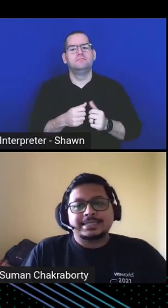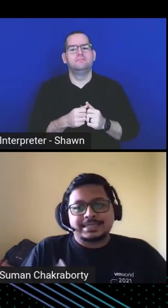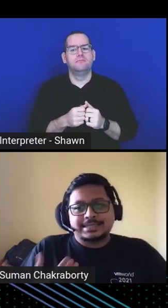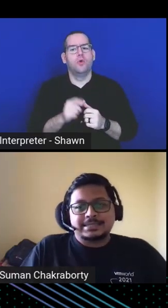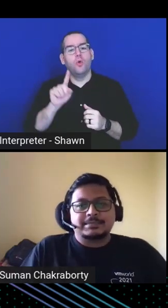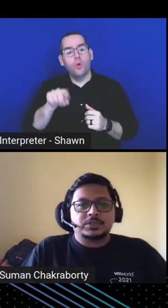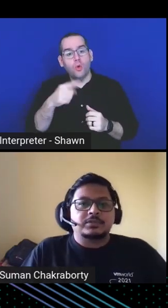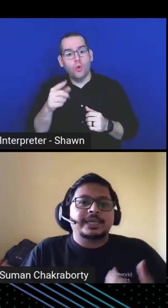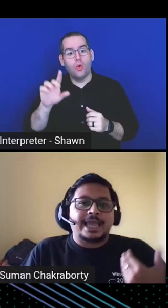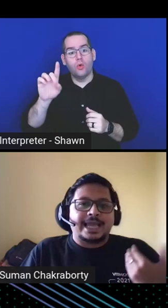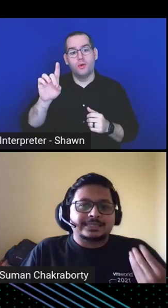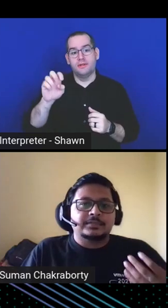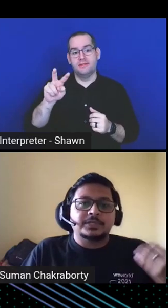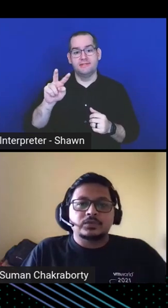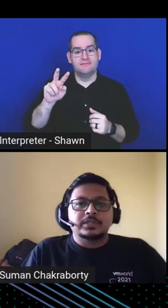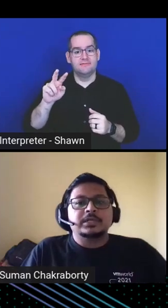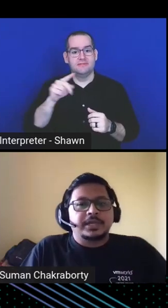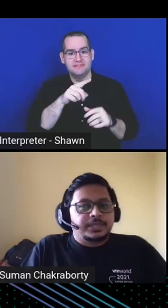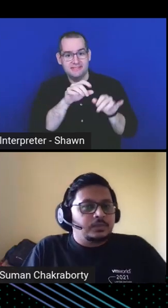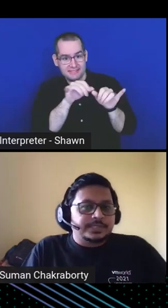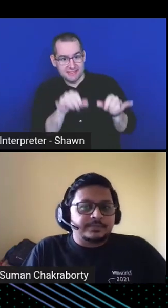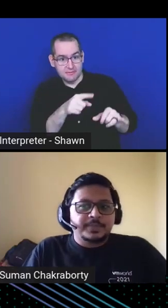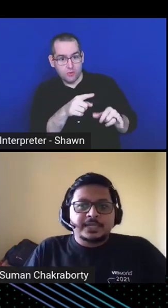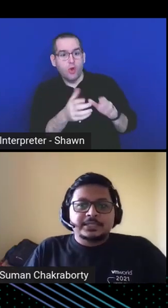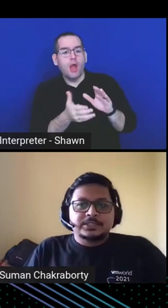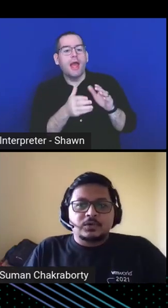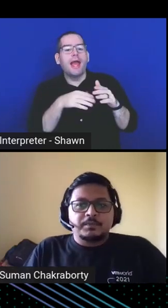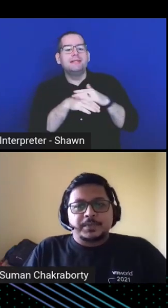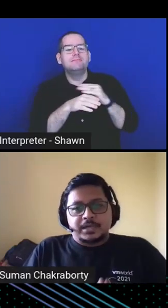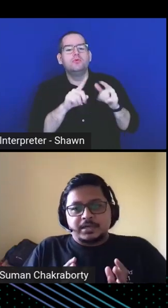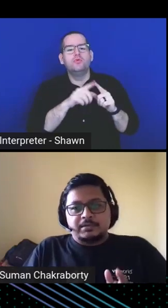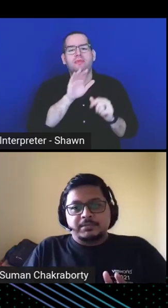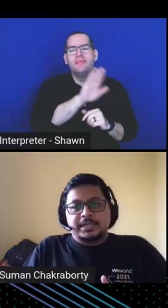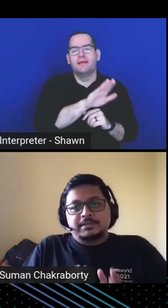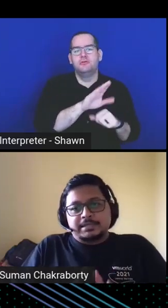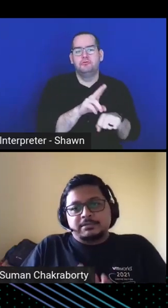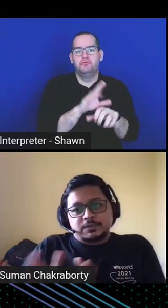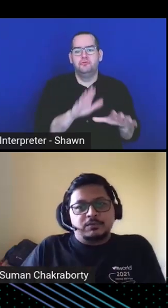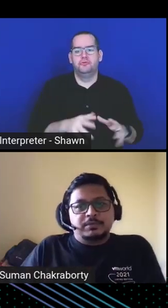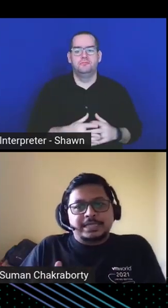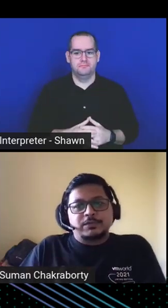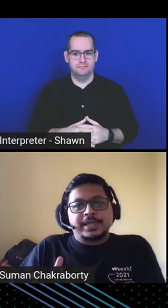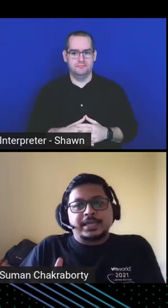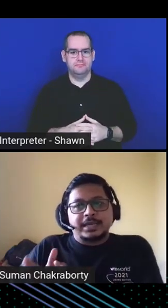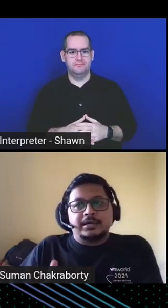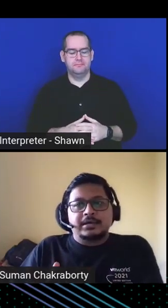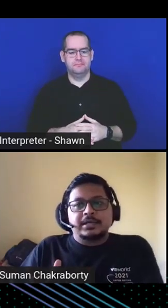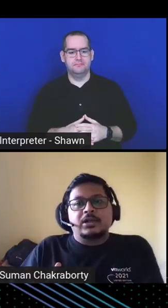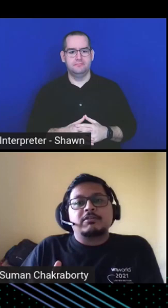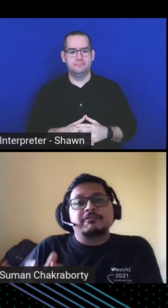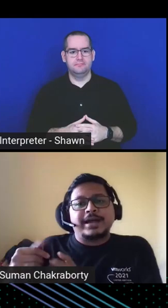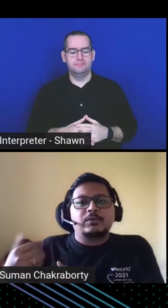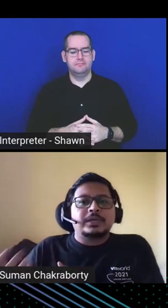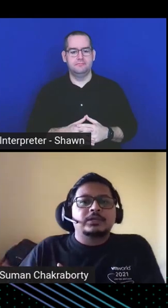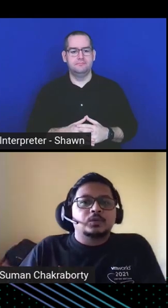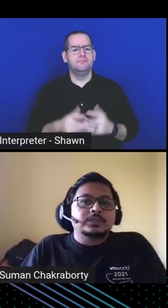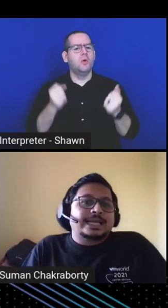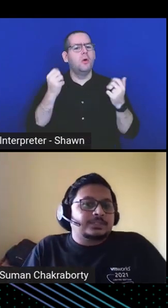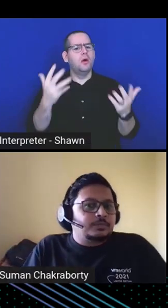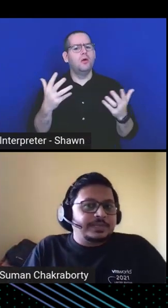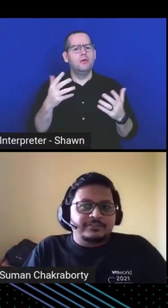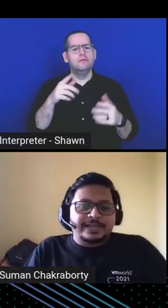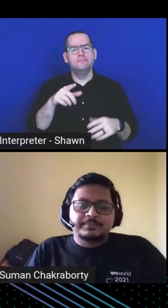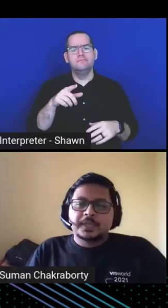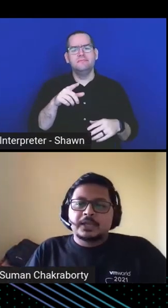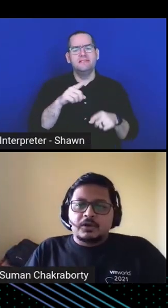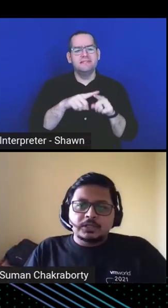the desired system should be accessible to the user. So so that's why a lot of firewall rules has